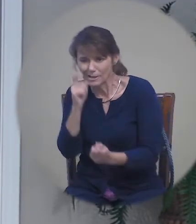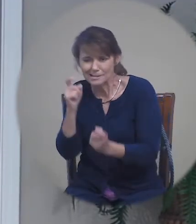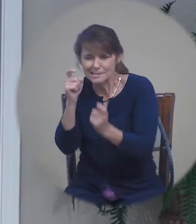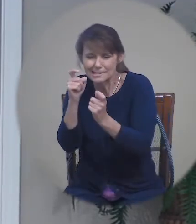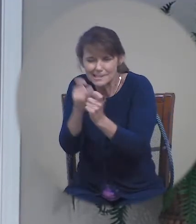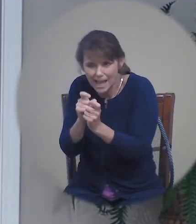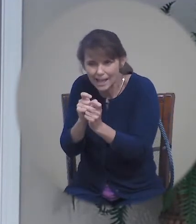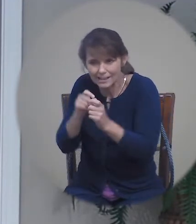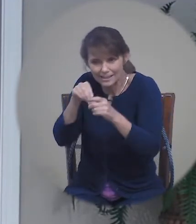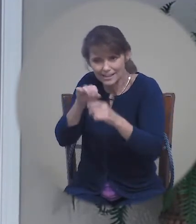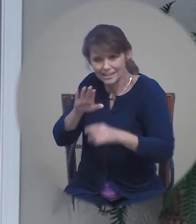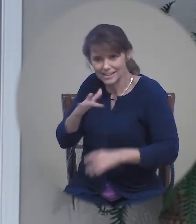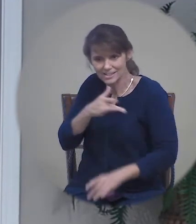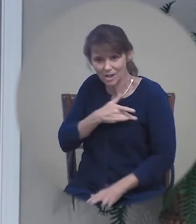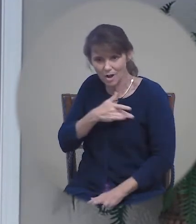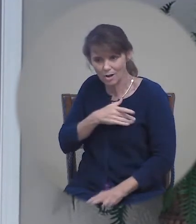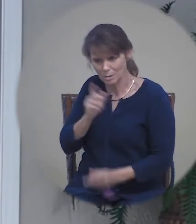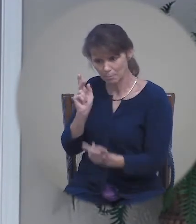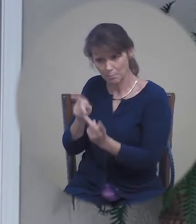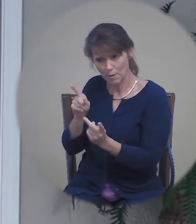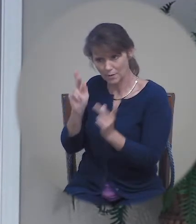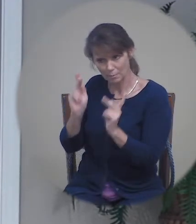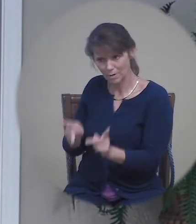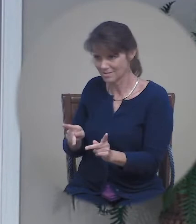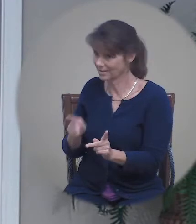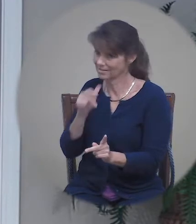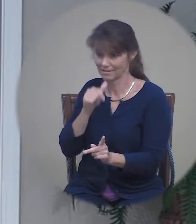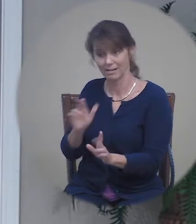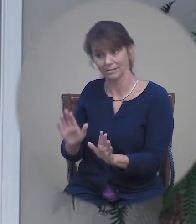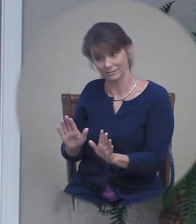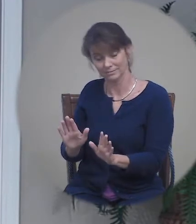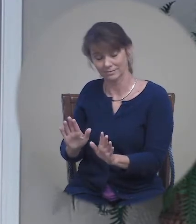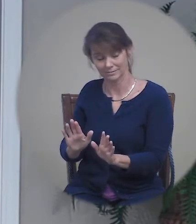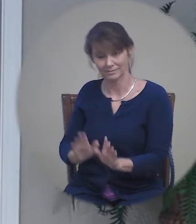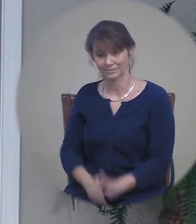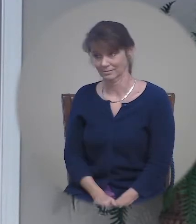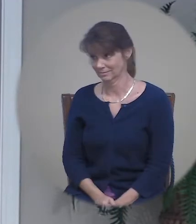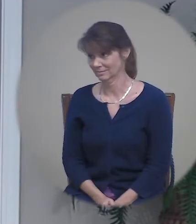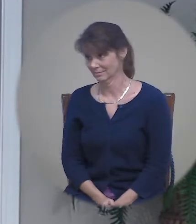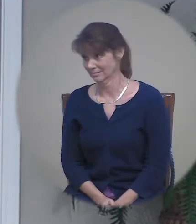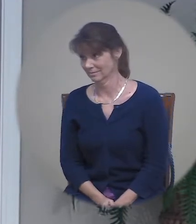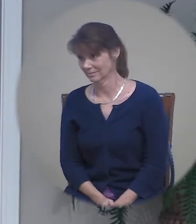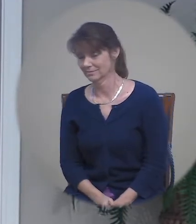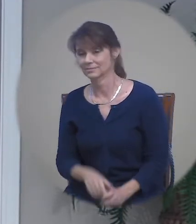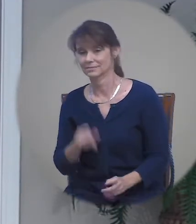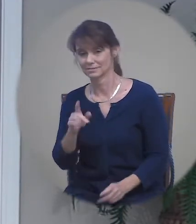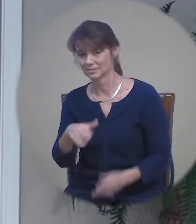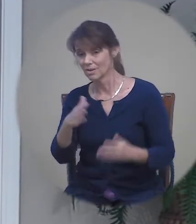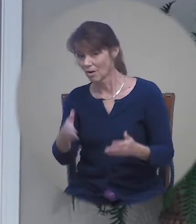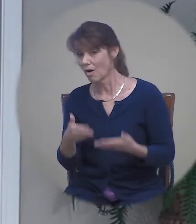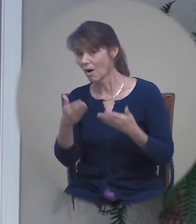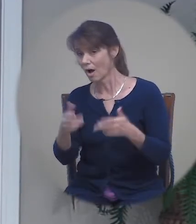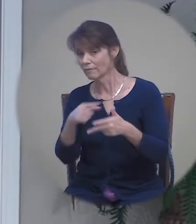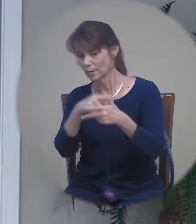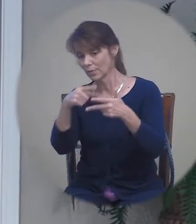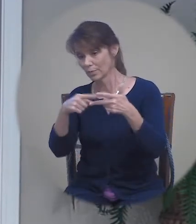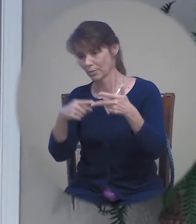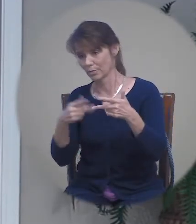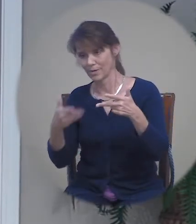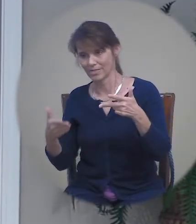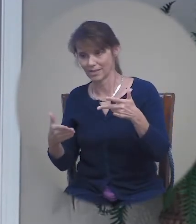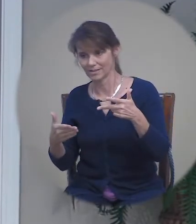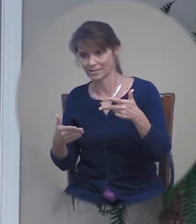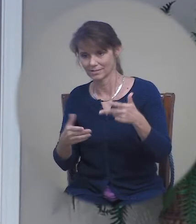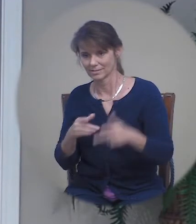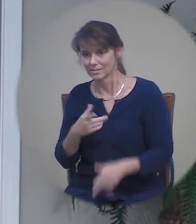certainly is not a perfect man. No. So I'm going to offer just three, and I'm just going to tell you, I don't